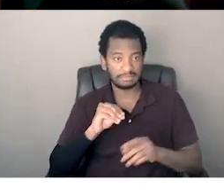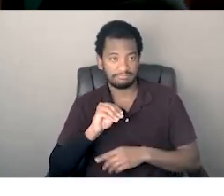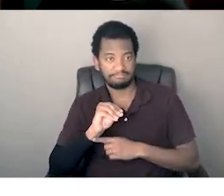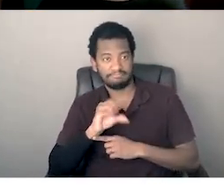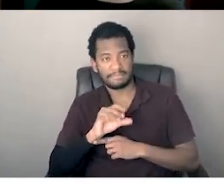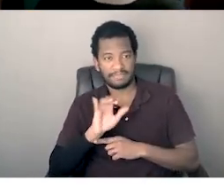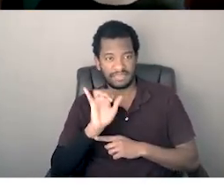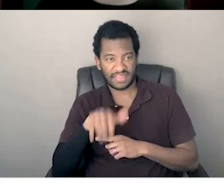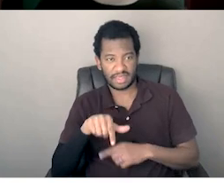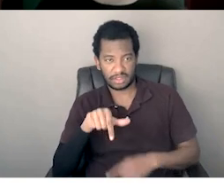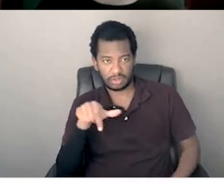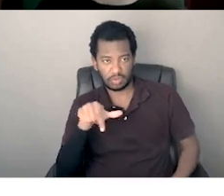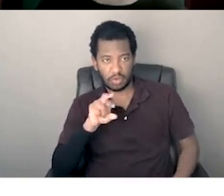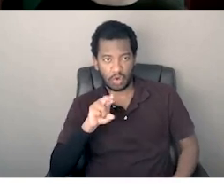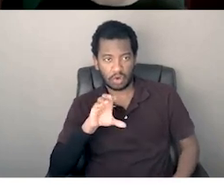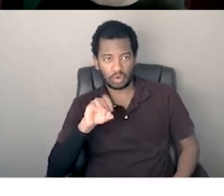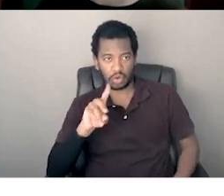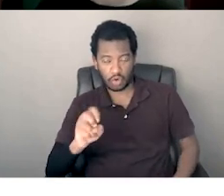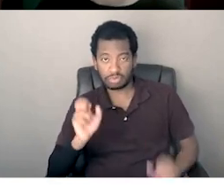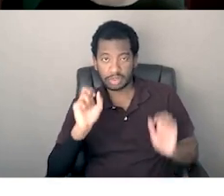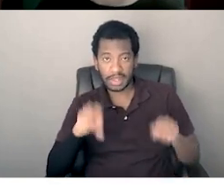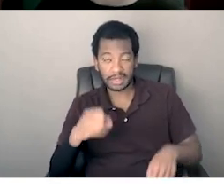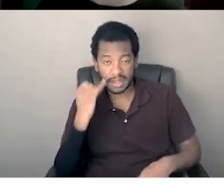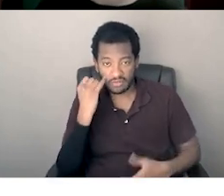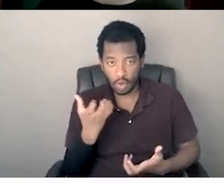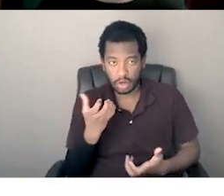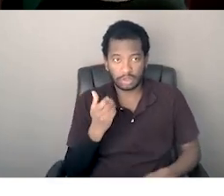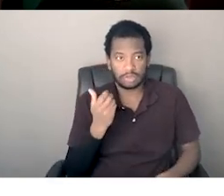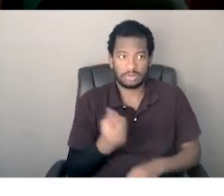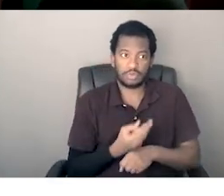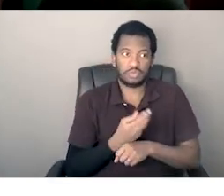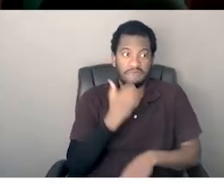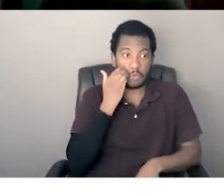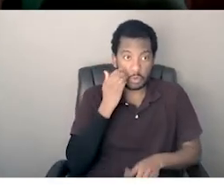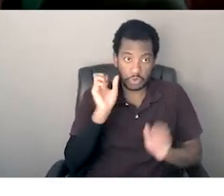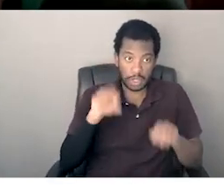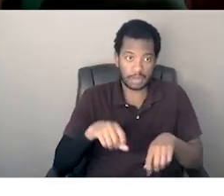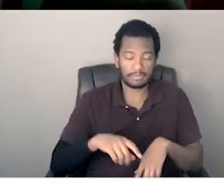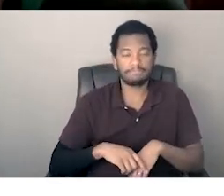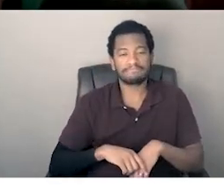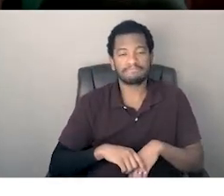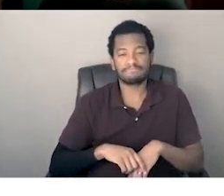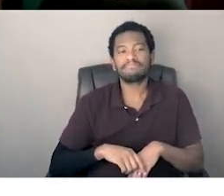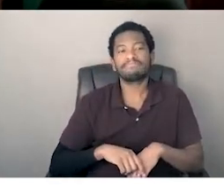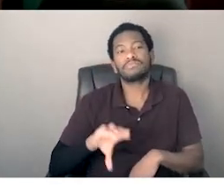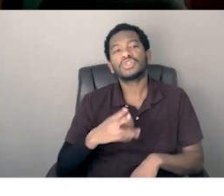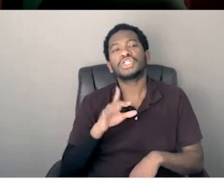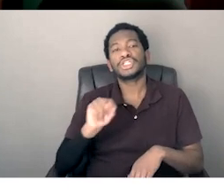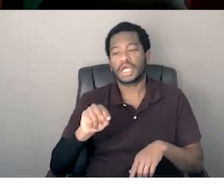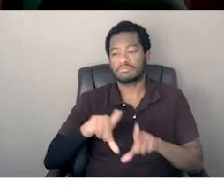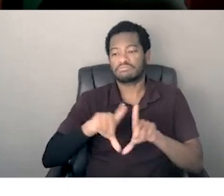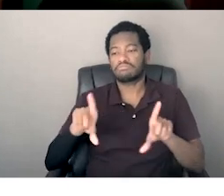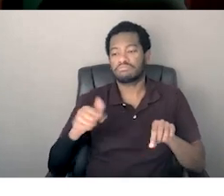if you really want to. You can also, I'm also going to drop into the chat a link to